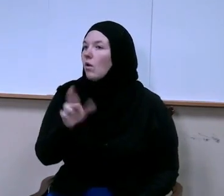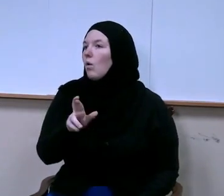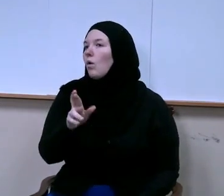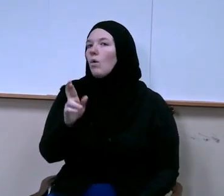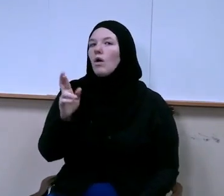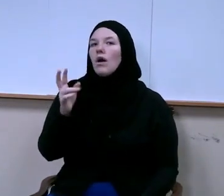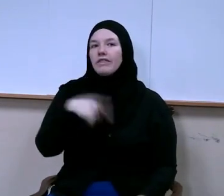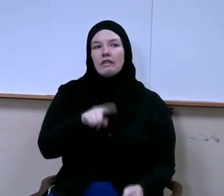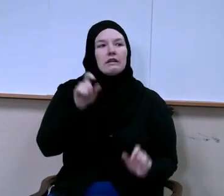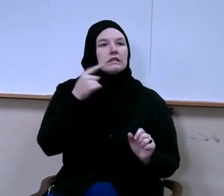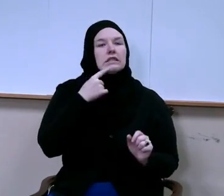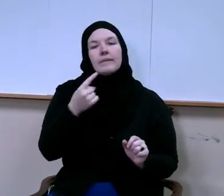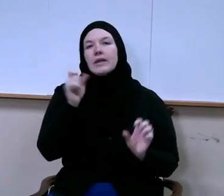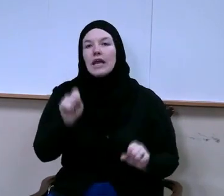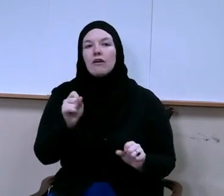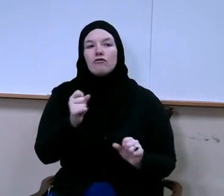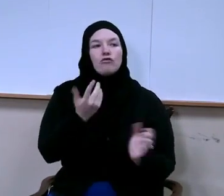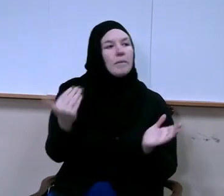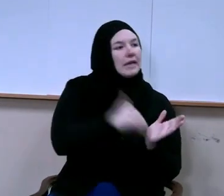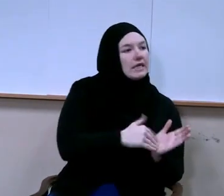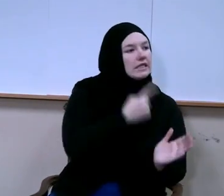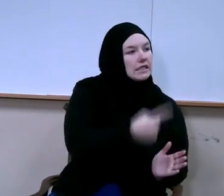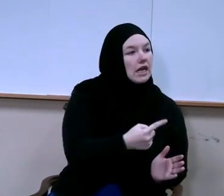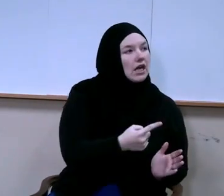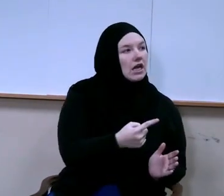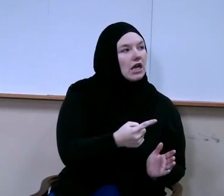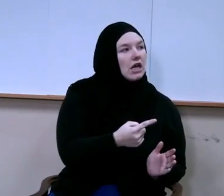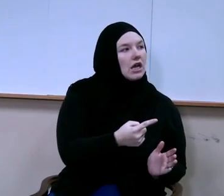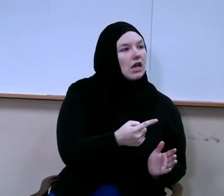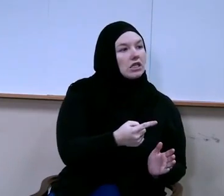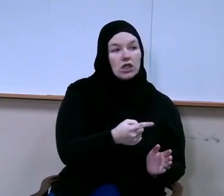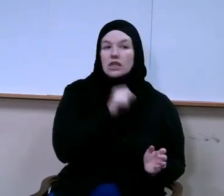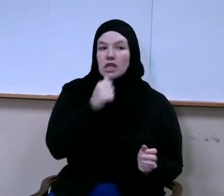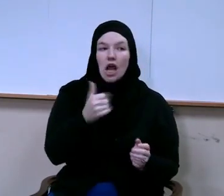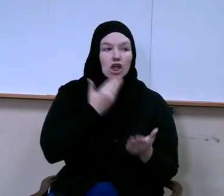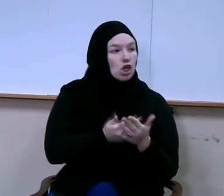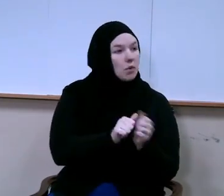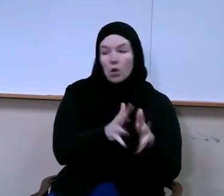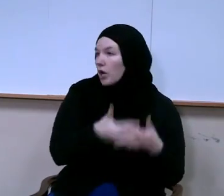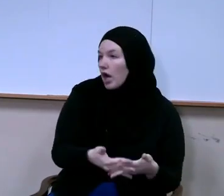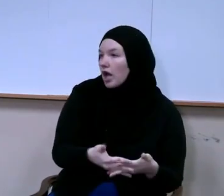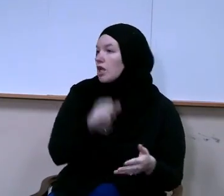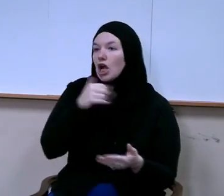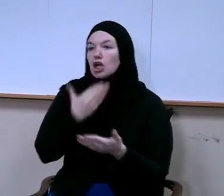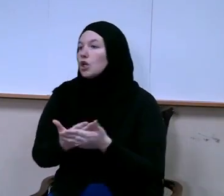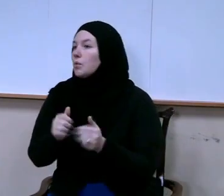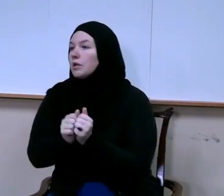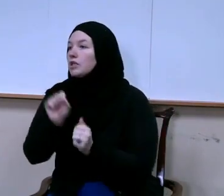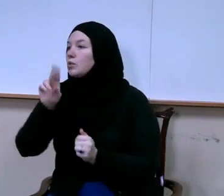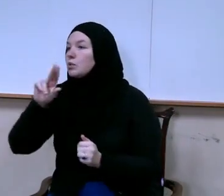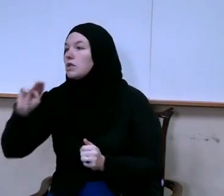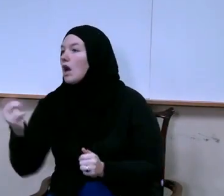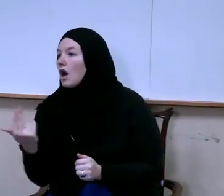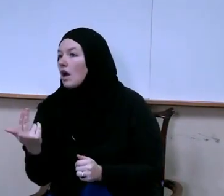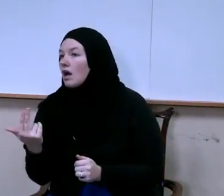philosophy, it is something that they can repeat and say. So they are not good with the Quran, they are not good with the Sunnah,